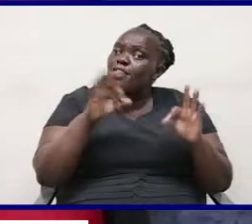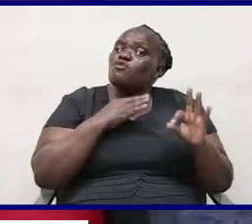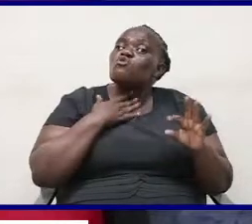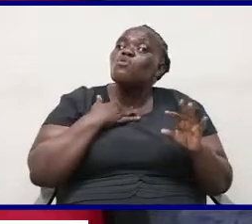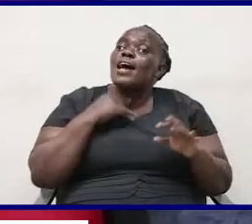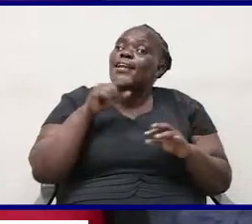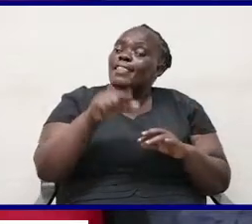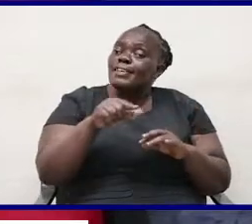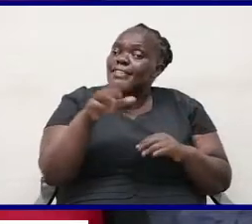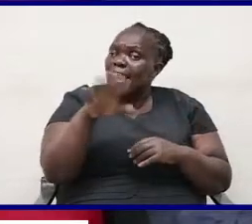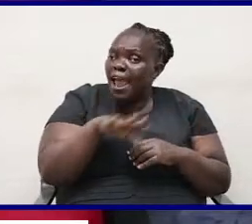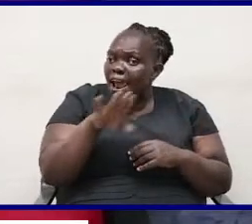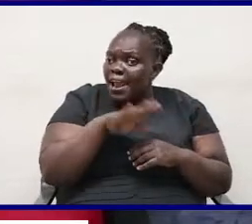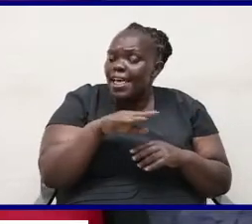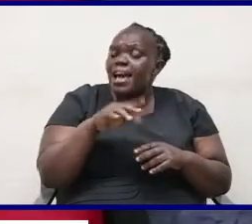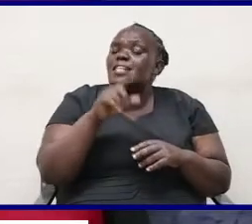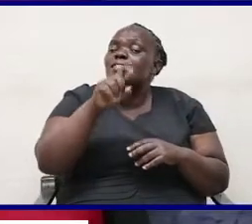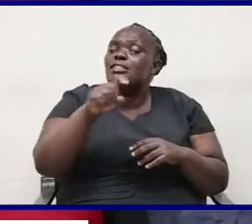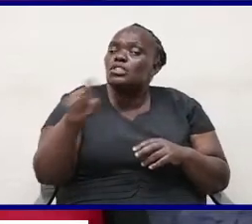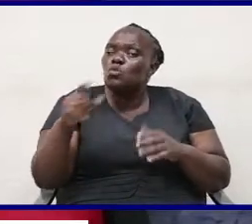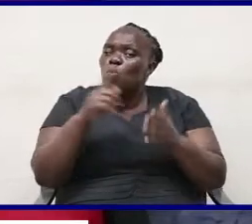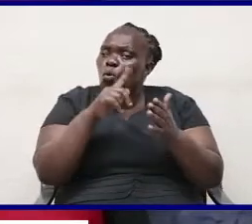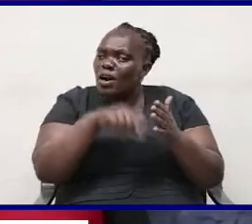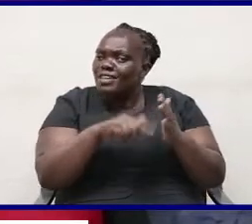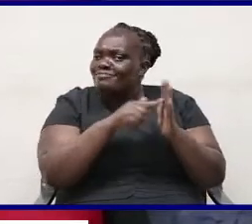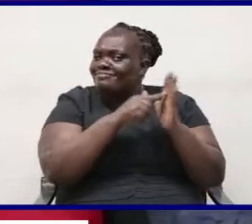get into this area, what do you need?